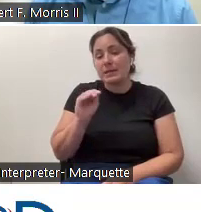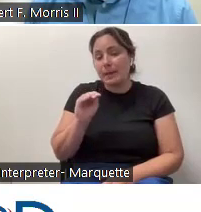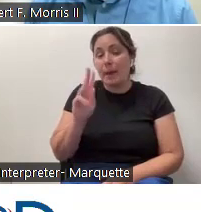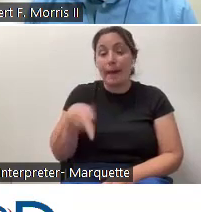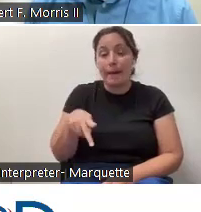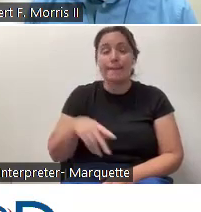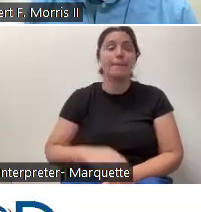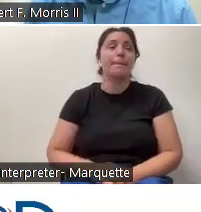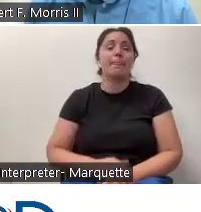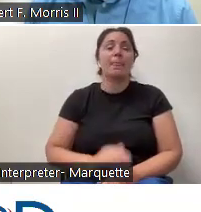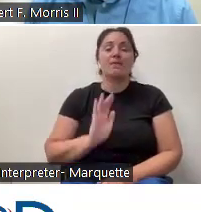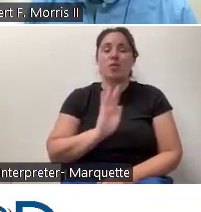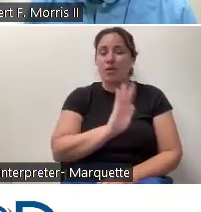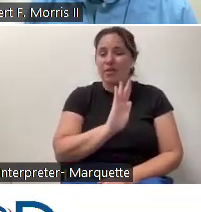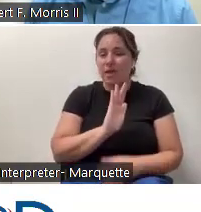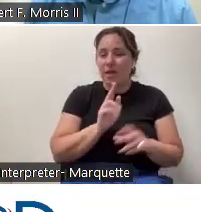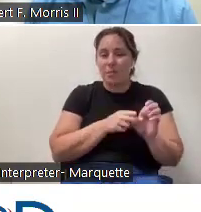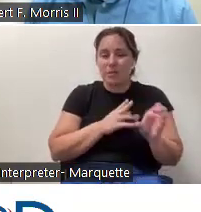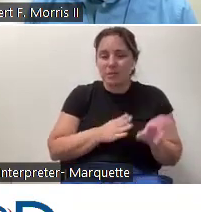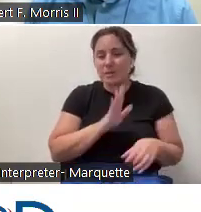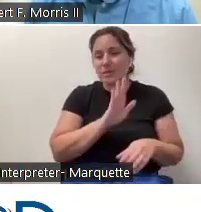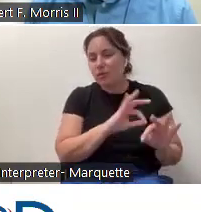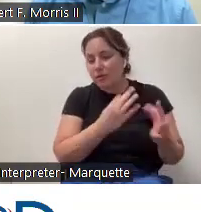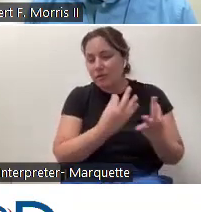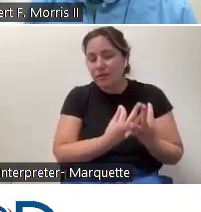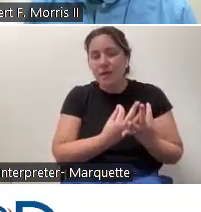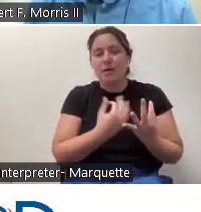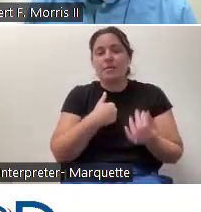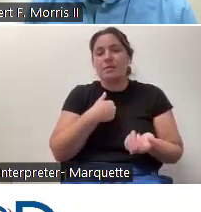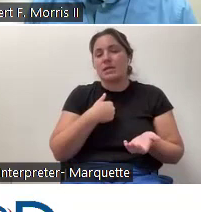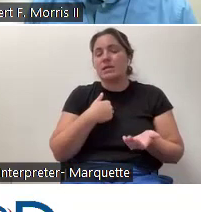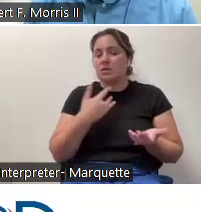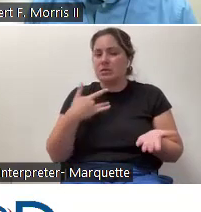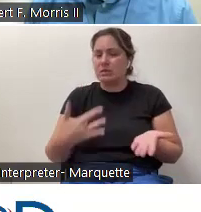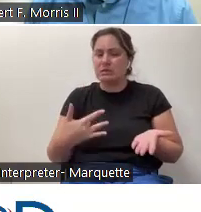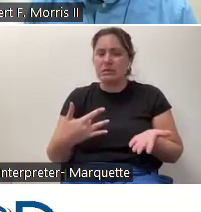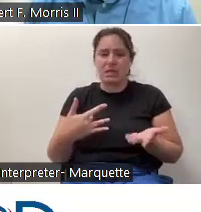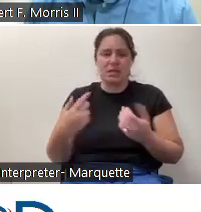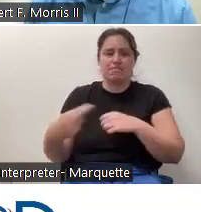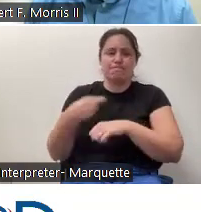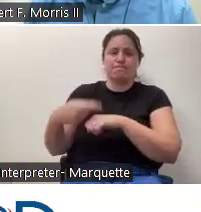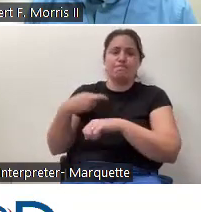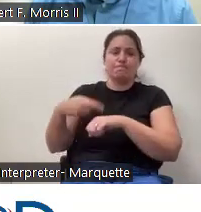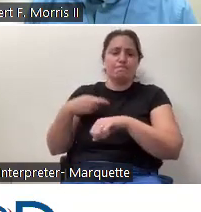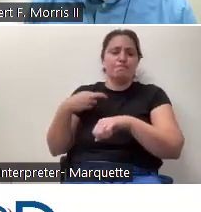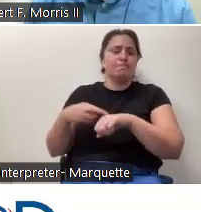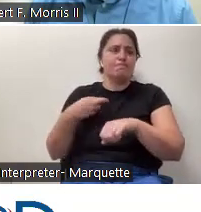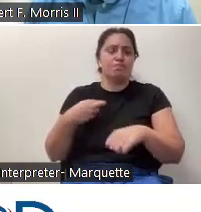presentations for their participants and their families. So we do get referrals from a lot of different agencies as